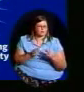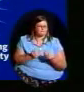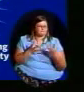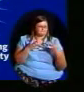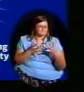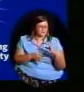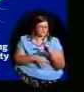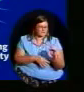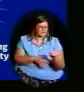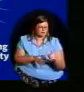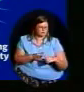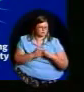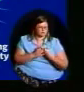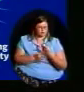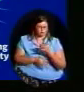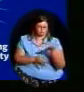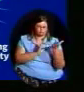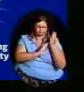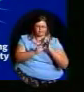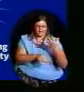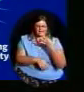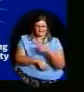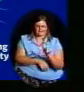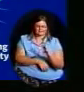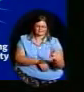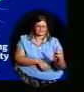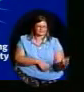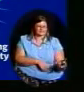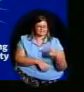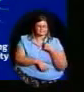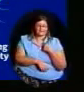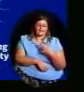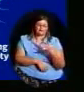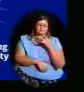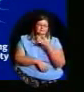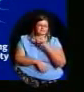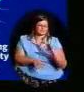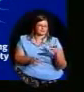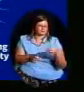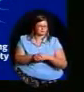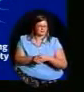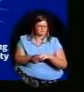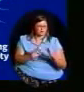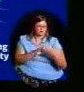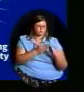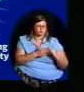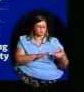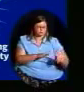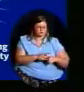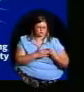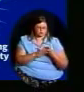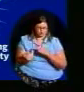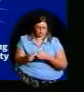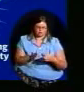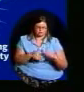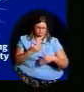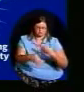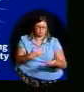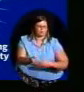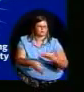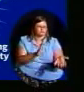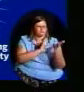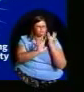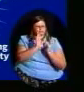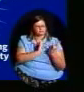started this process back in 1996. I was fortunate enough to be involved in a community that did start this process back then. This process